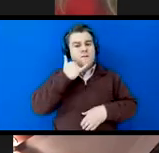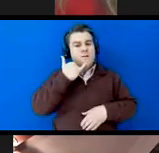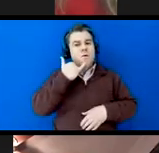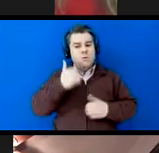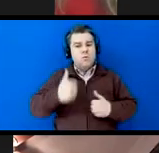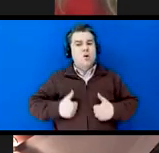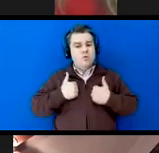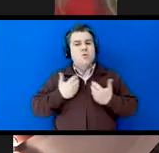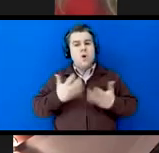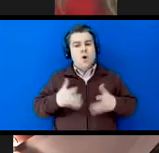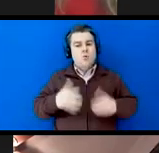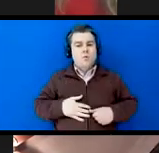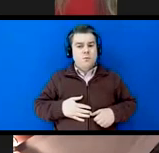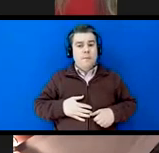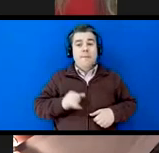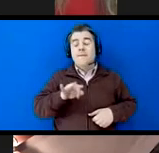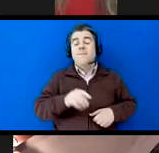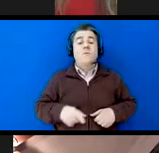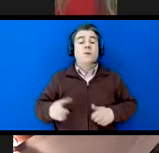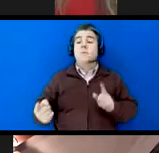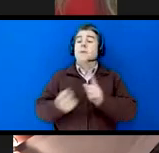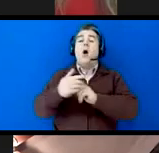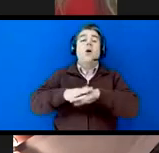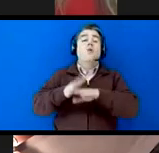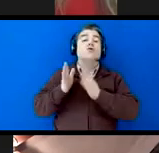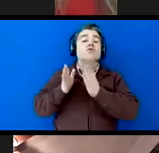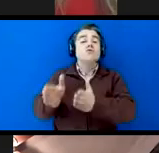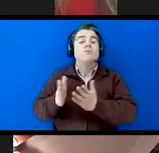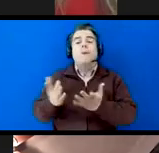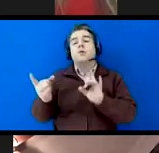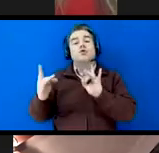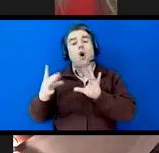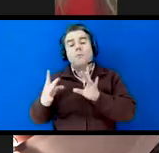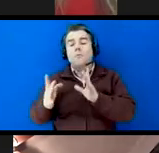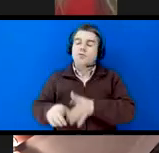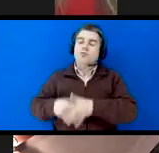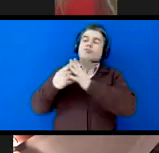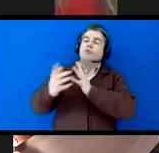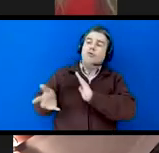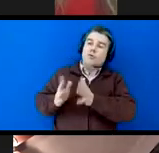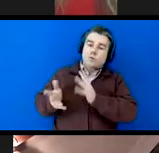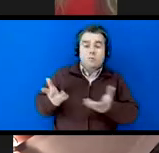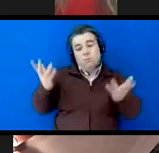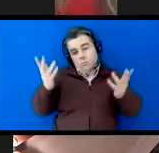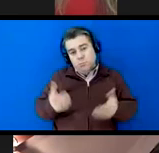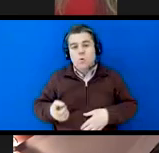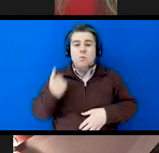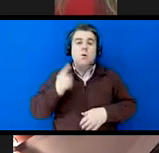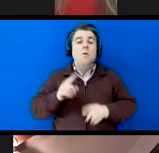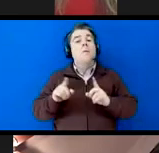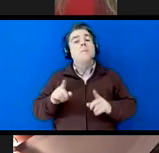here. If you just meet somebody on the street, you might have met them at Starbucks and struck up a conversation with them. That's one way. But